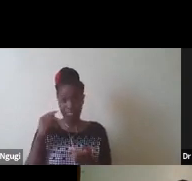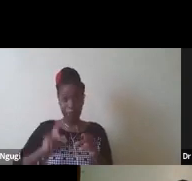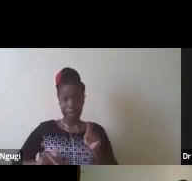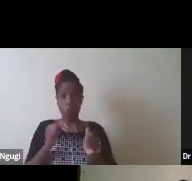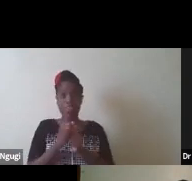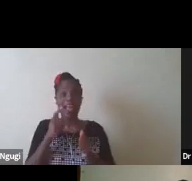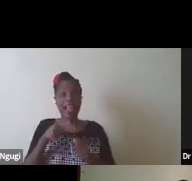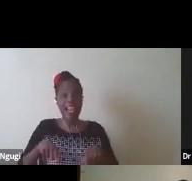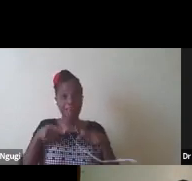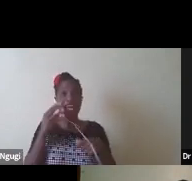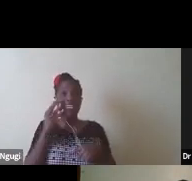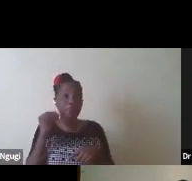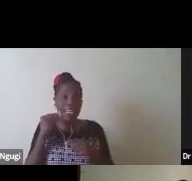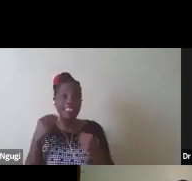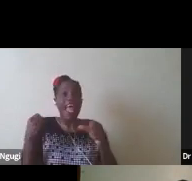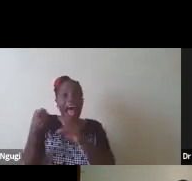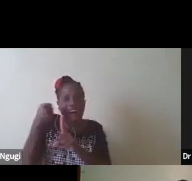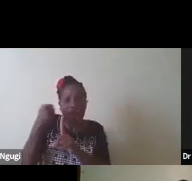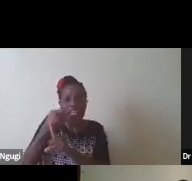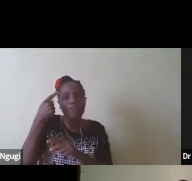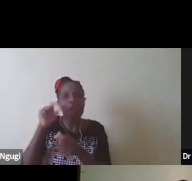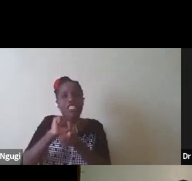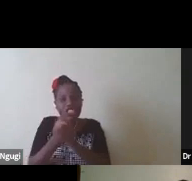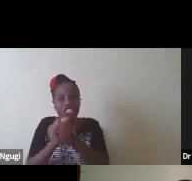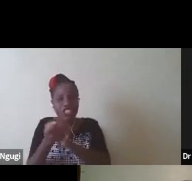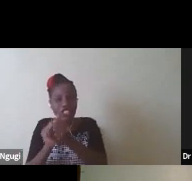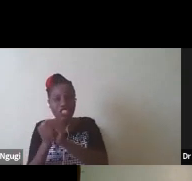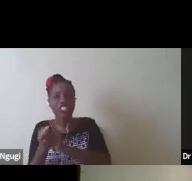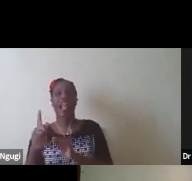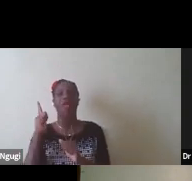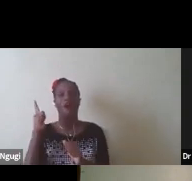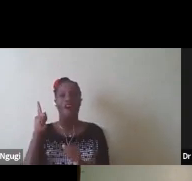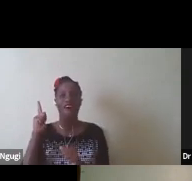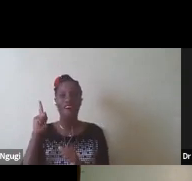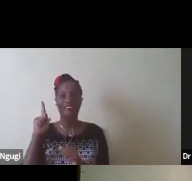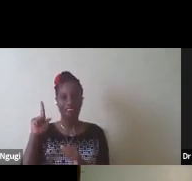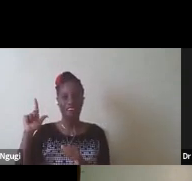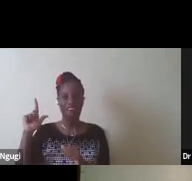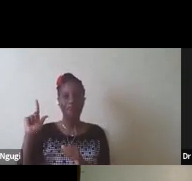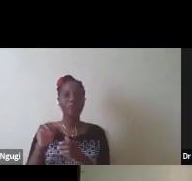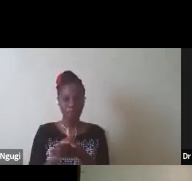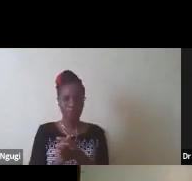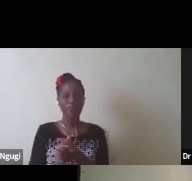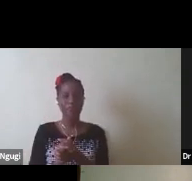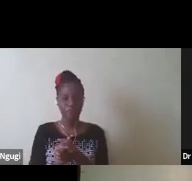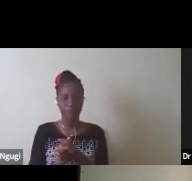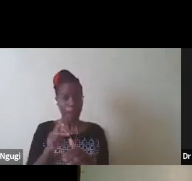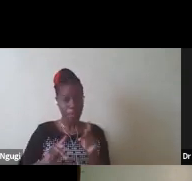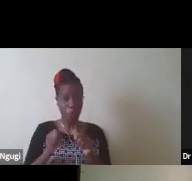people with lived experiences advocating for the revision of these legislation. People with